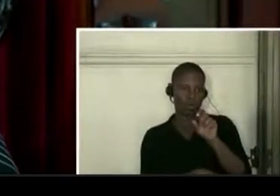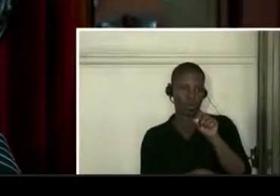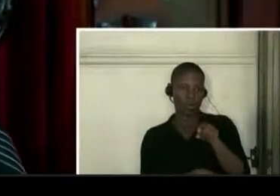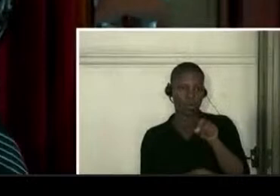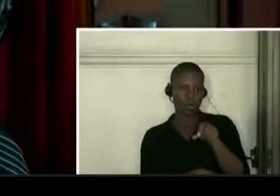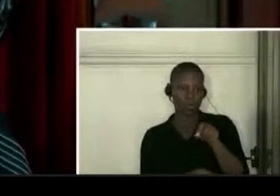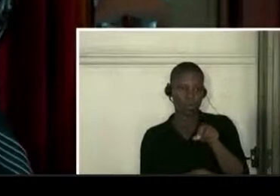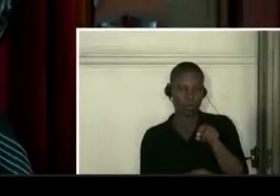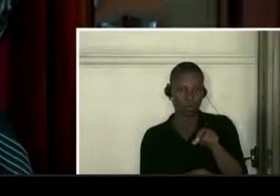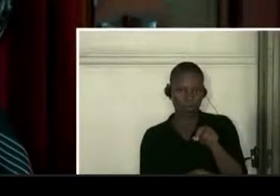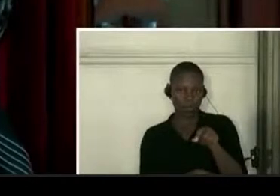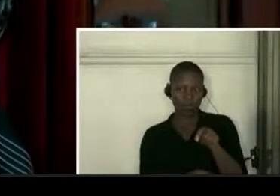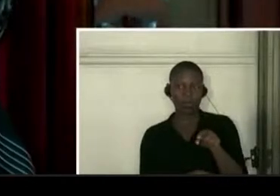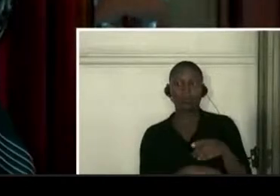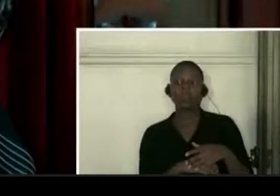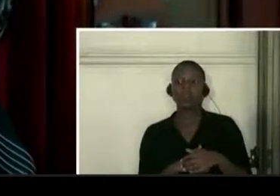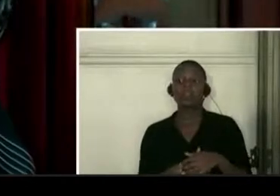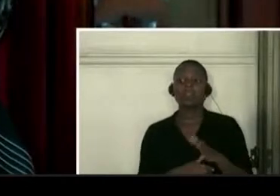ngikuphendule wena.